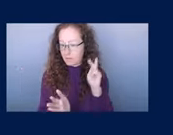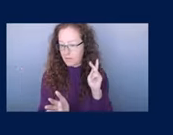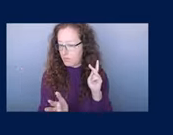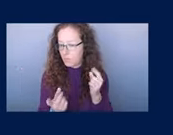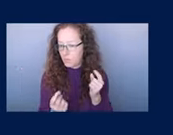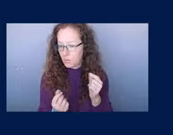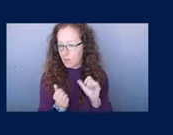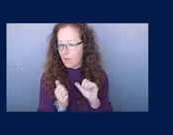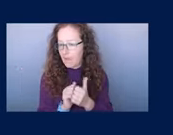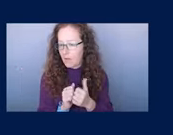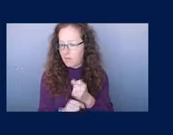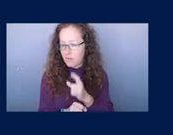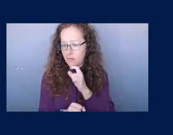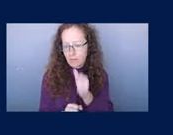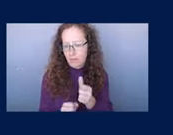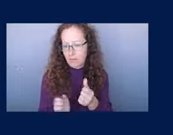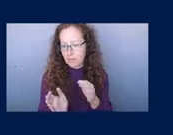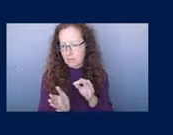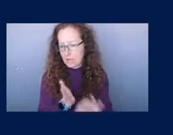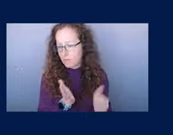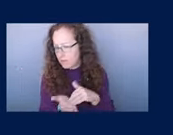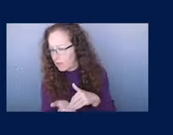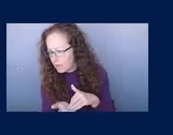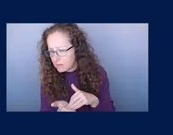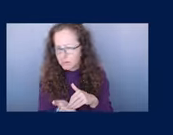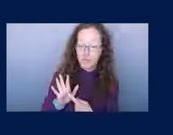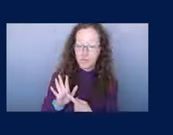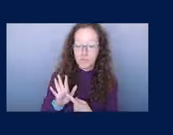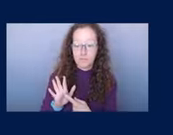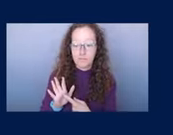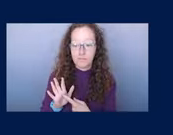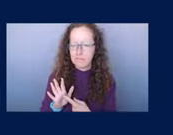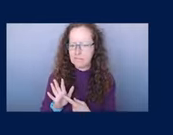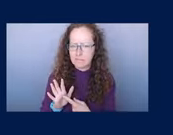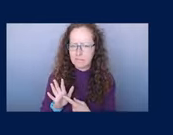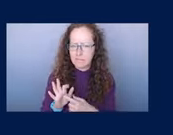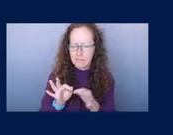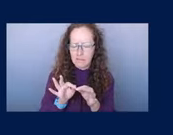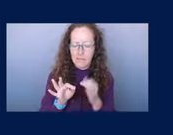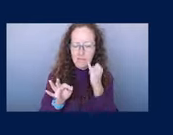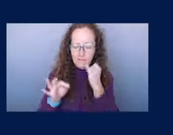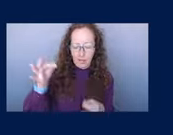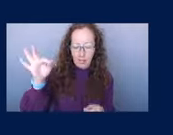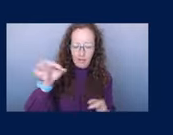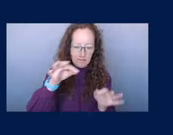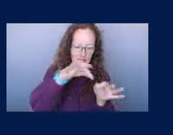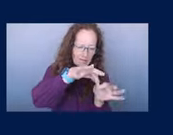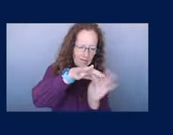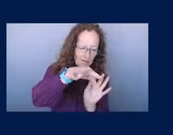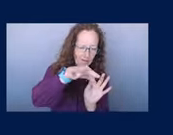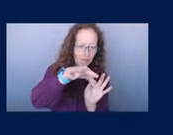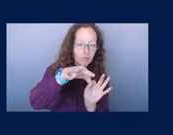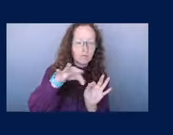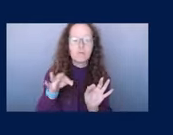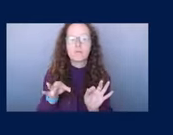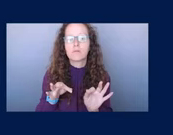somehow counted again, or talk to us a little bit about ballot duplication. There might be a small tear in a ballot that would